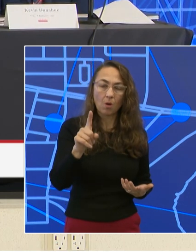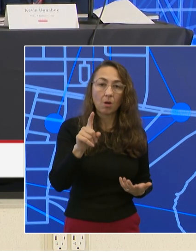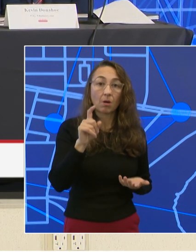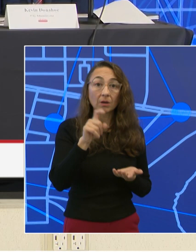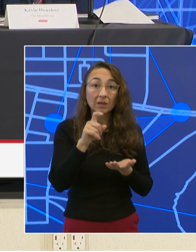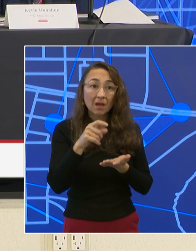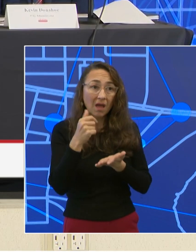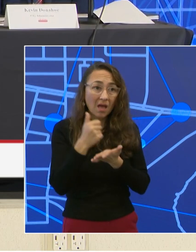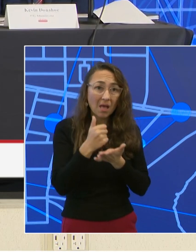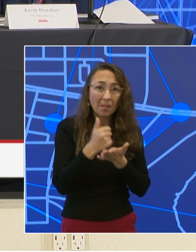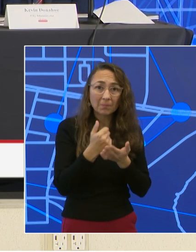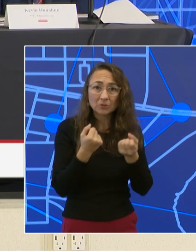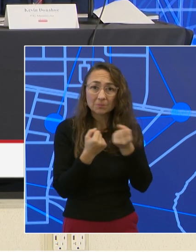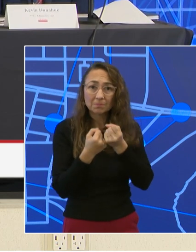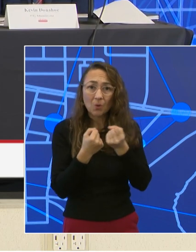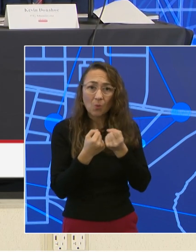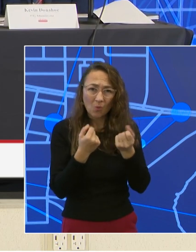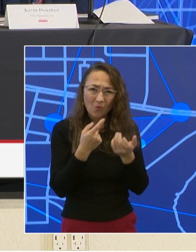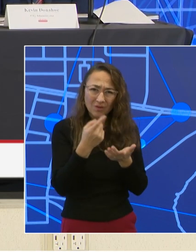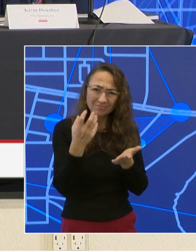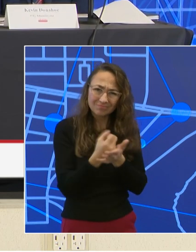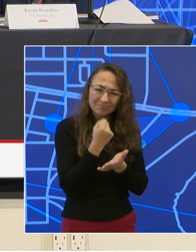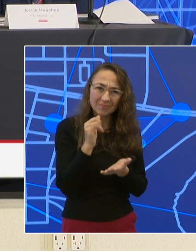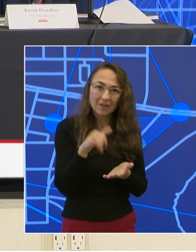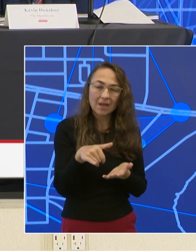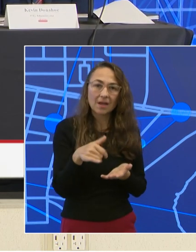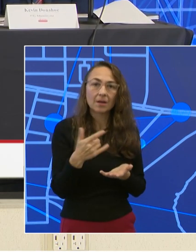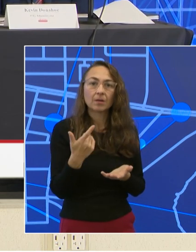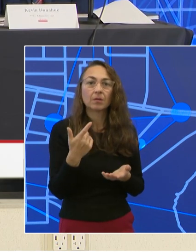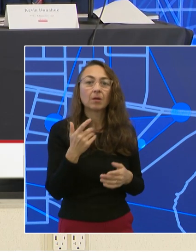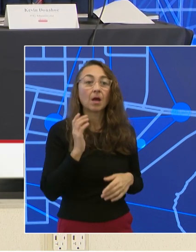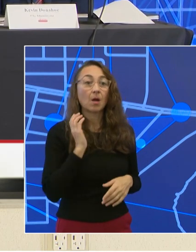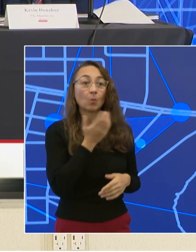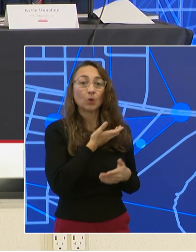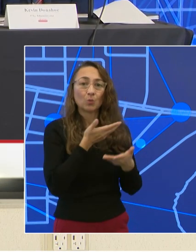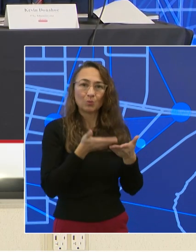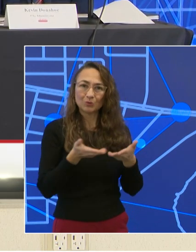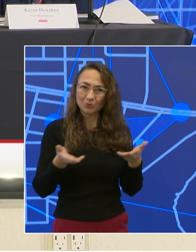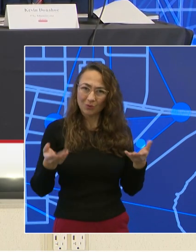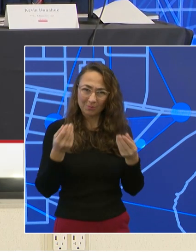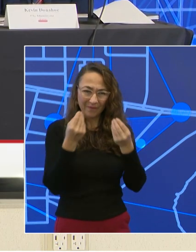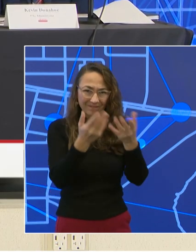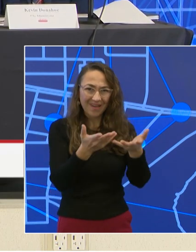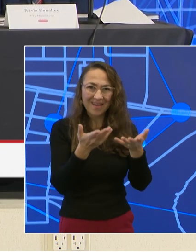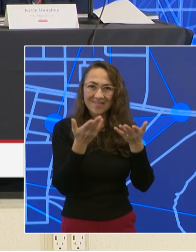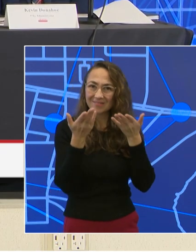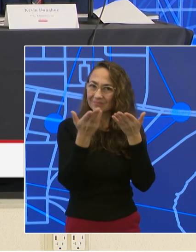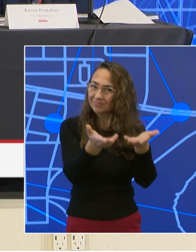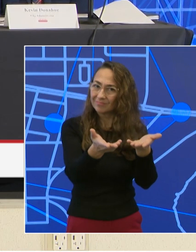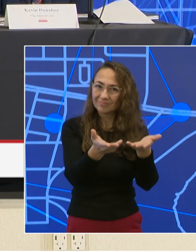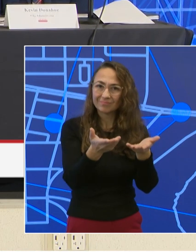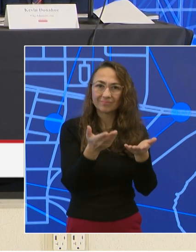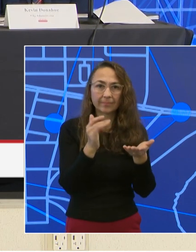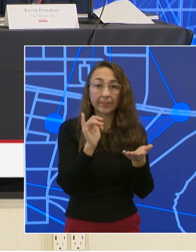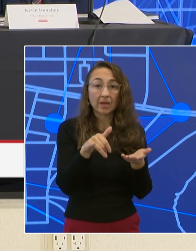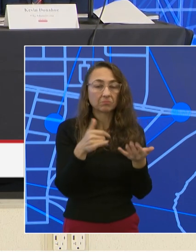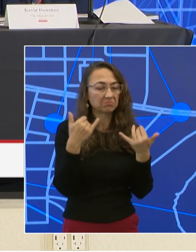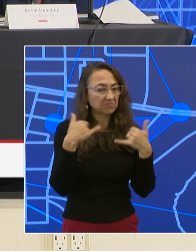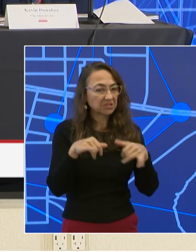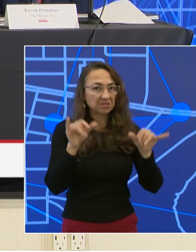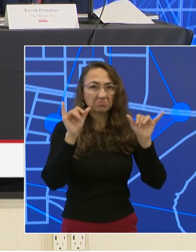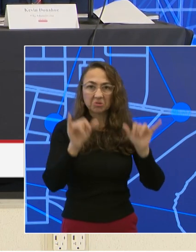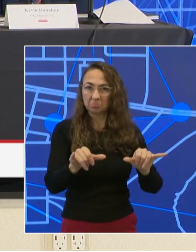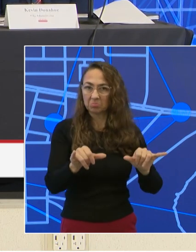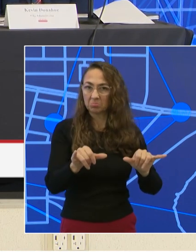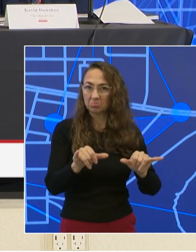take advantage of the support that the city provides. All of that remains. I would